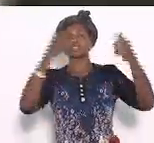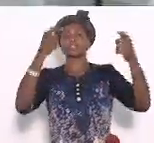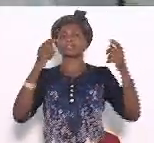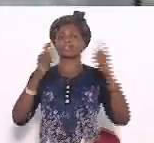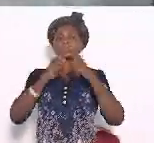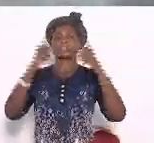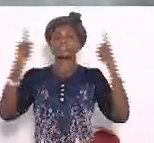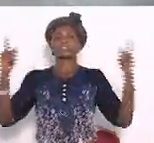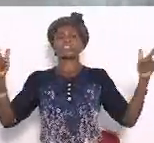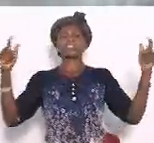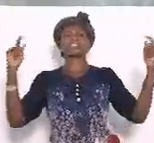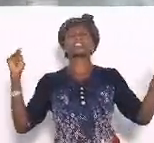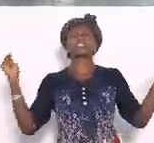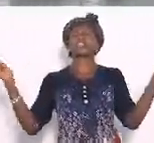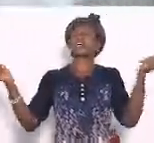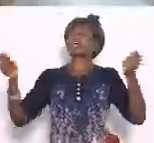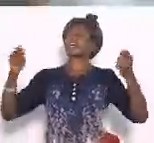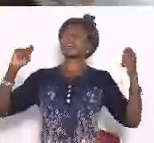Jesus